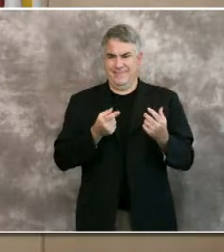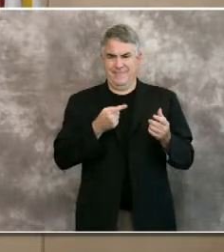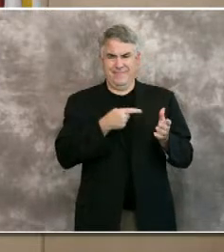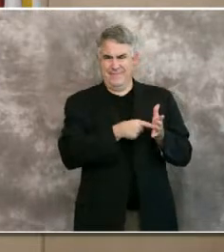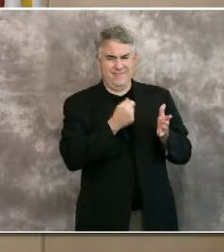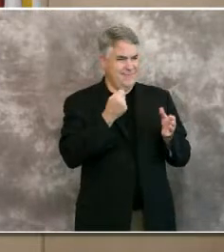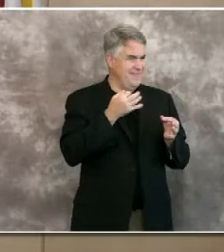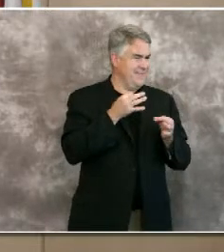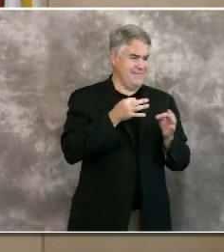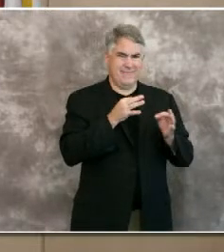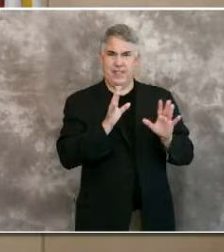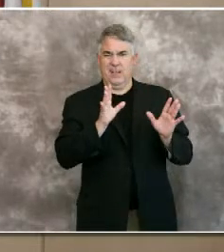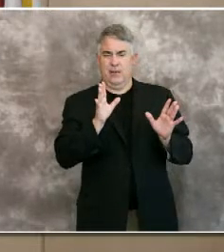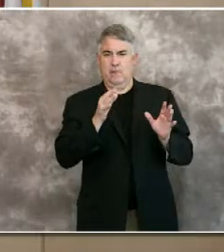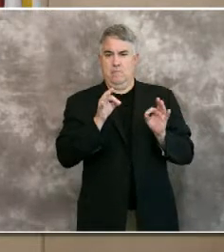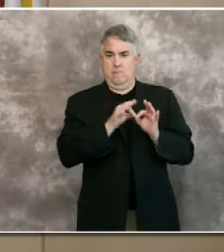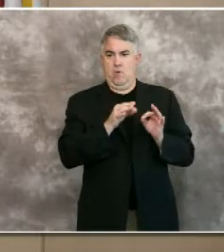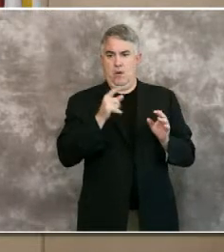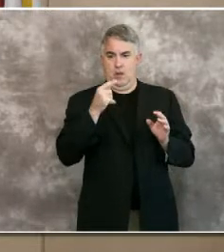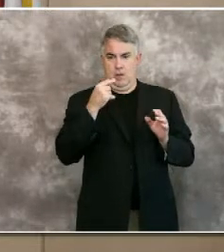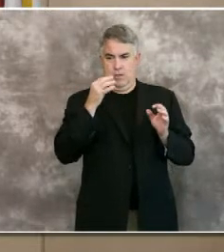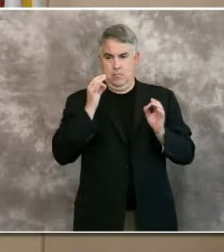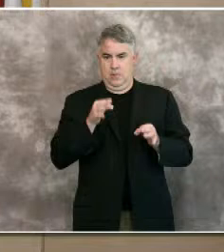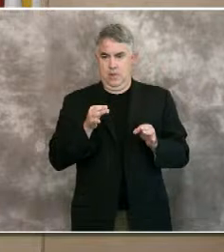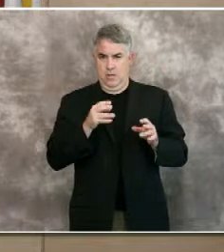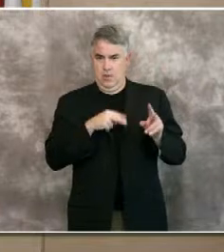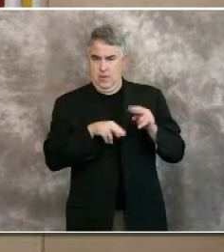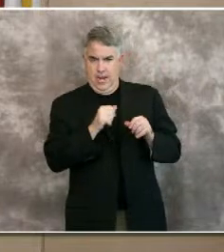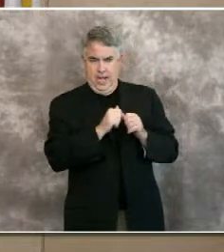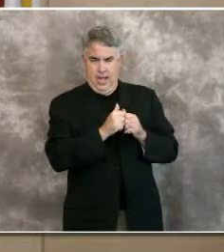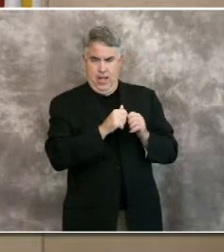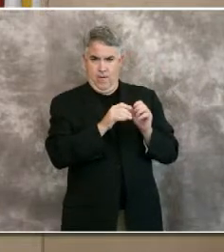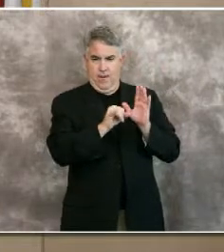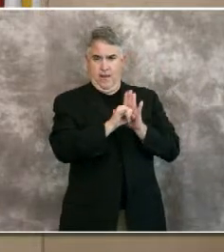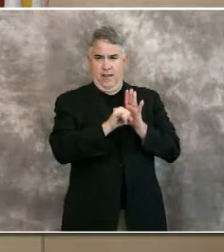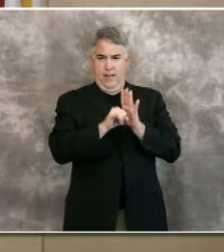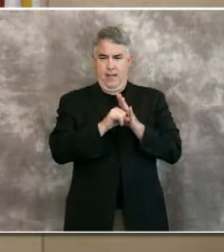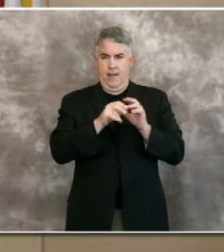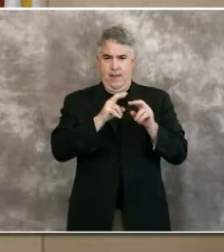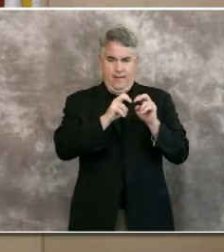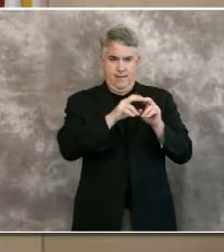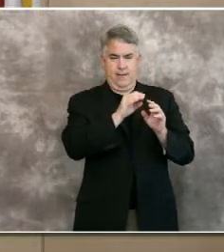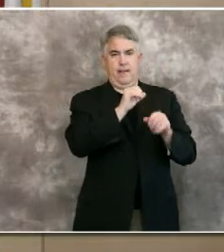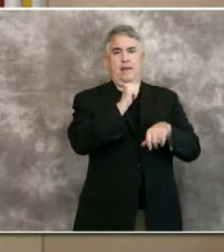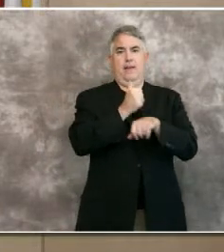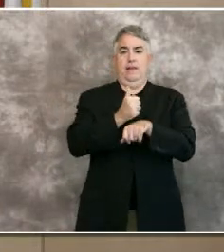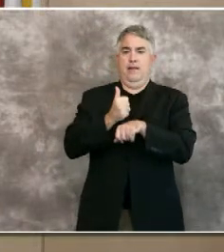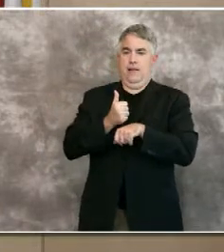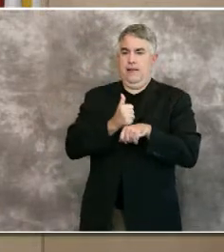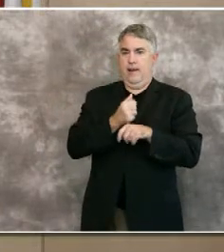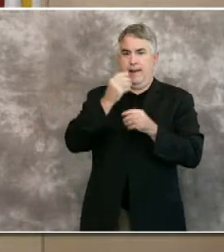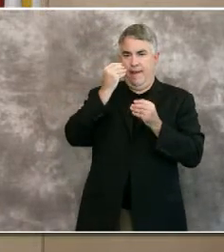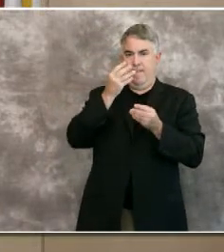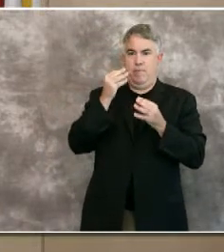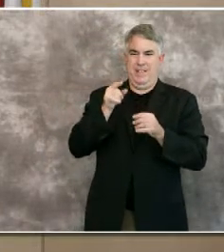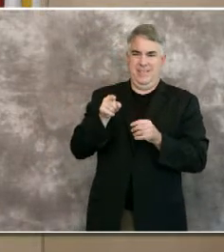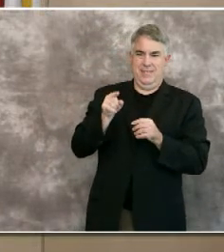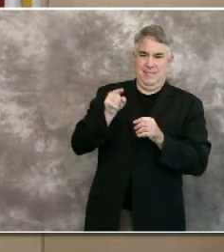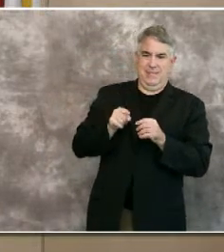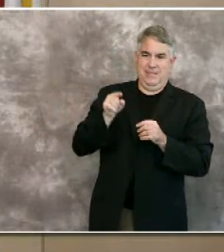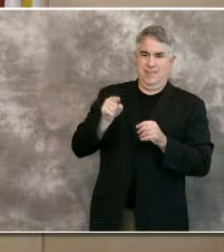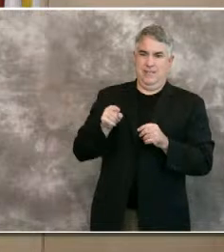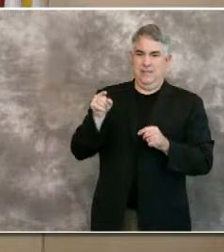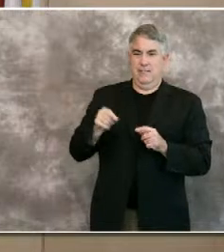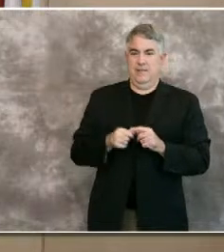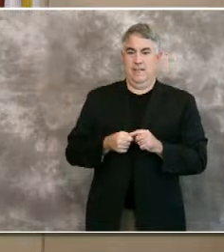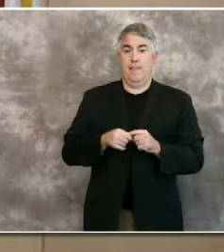Our staff determined that conducting their quality assurance process. So that